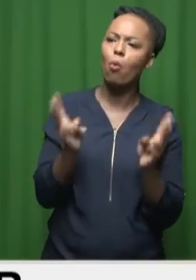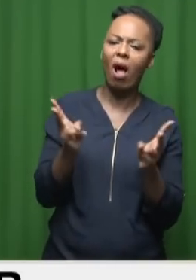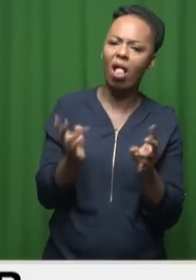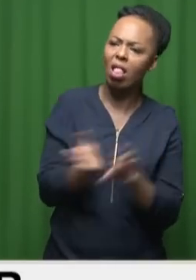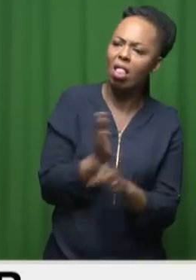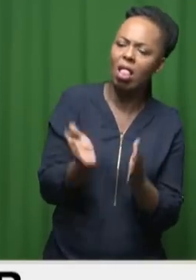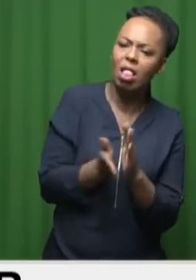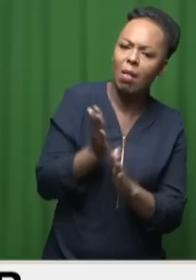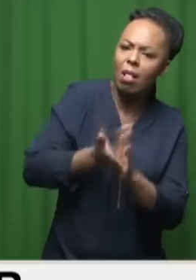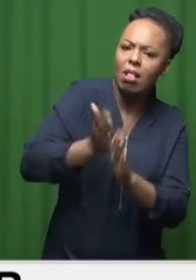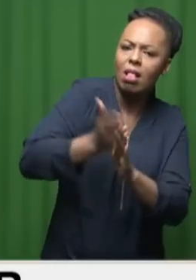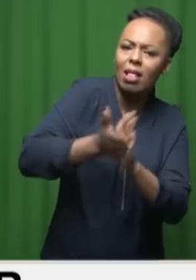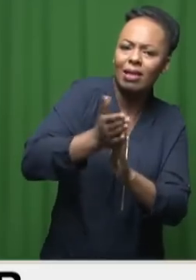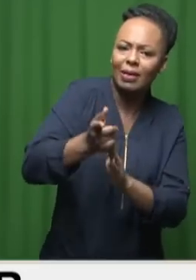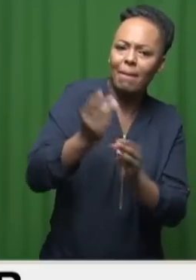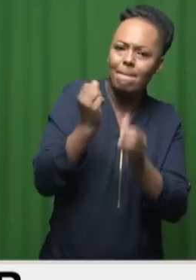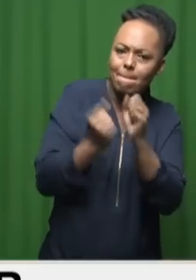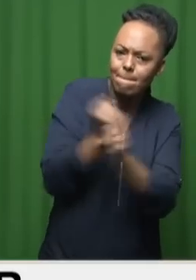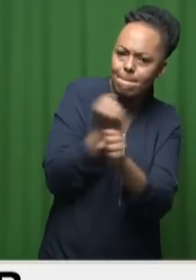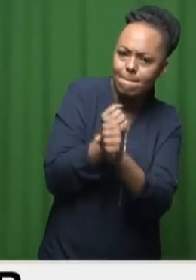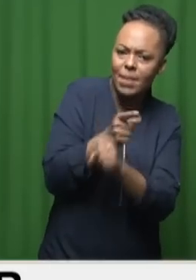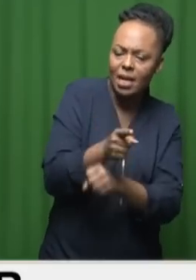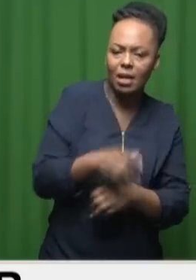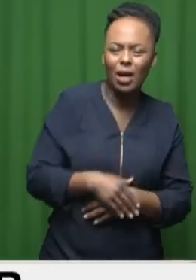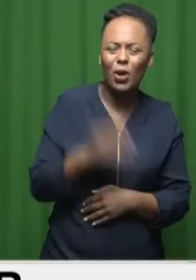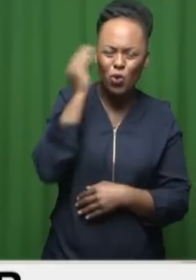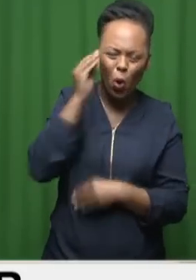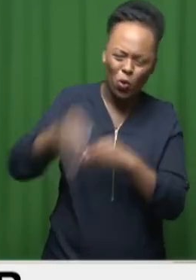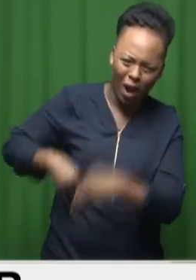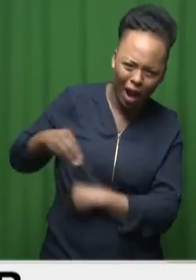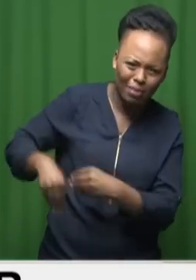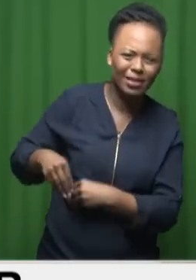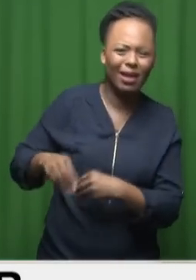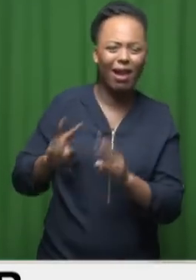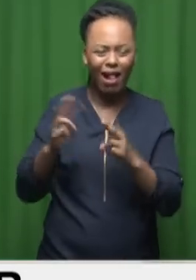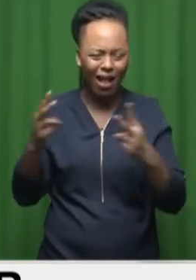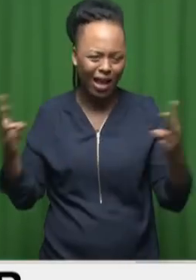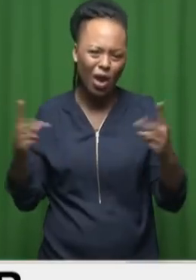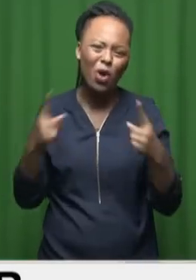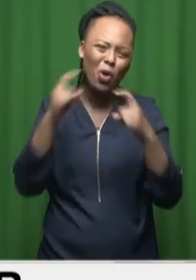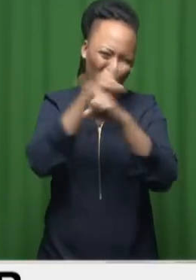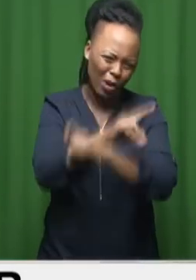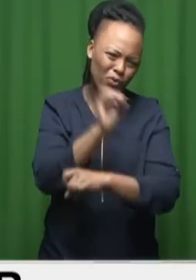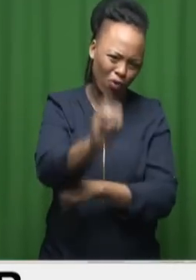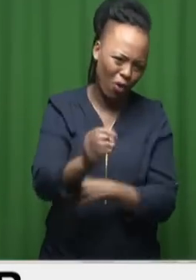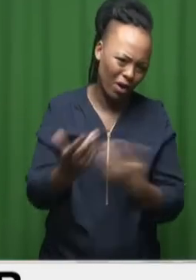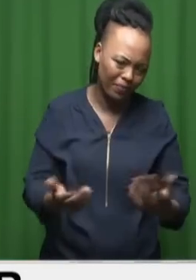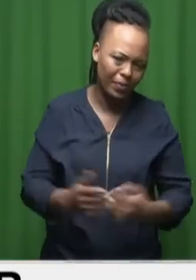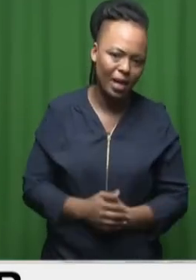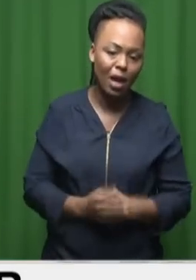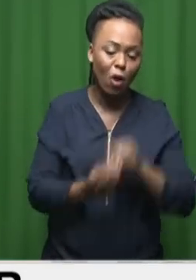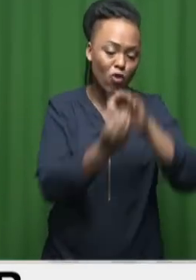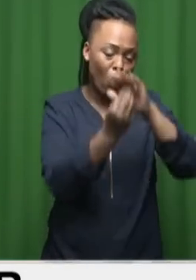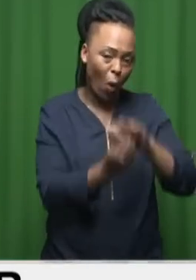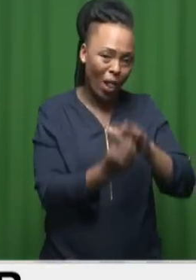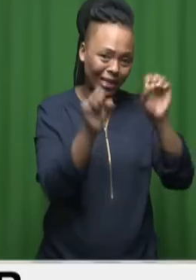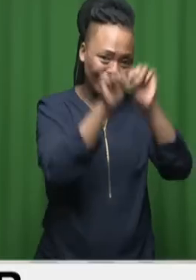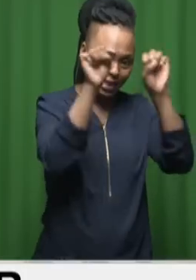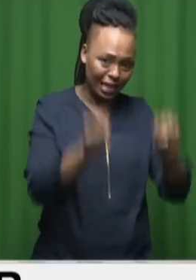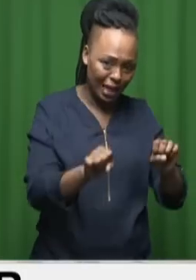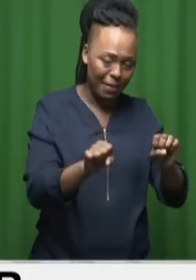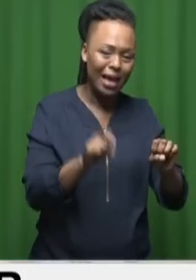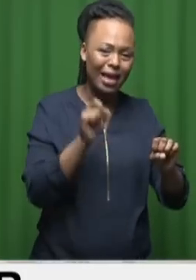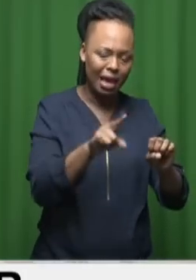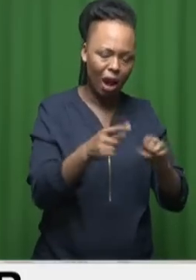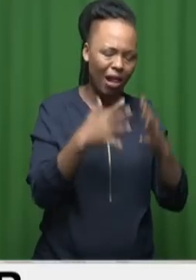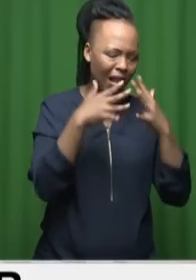long story there. We know about the corruption there, but it's more complicated than that. A coal plant is a